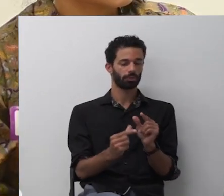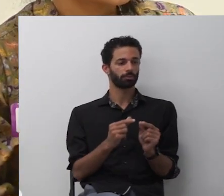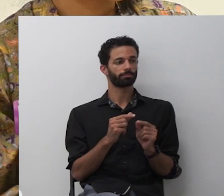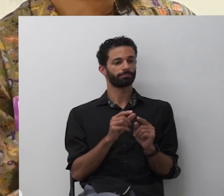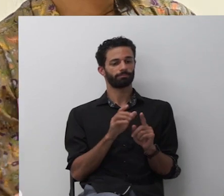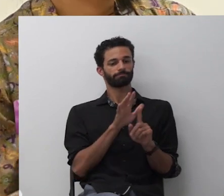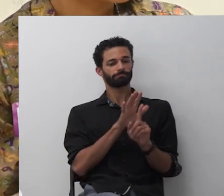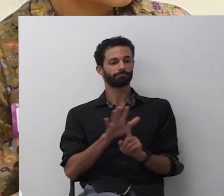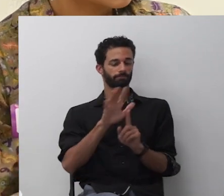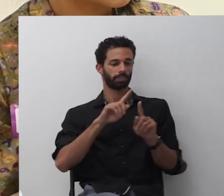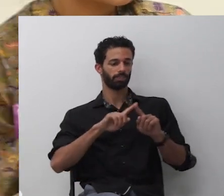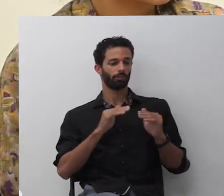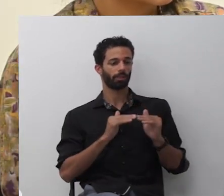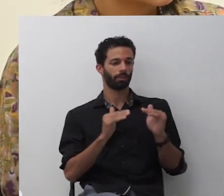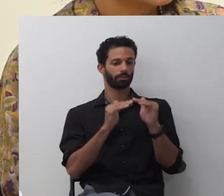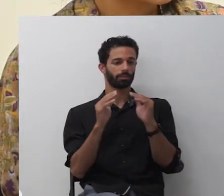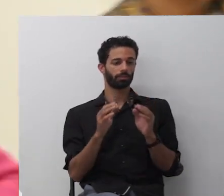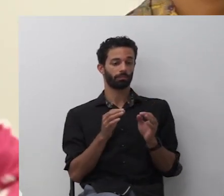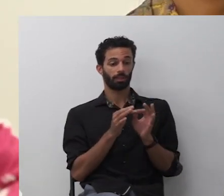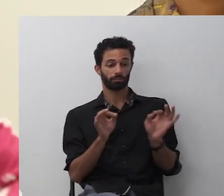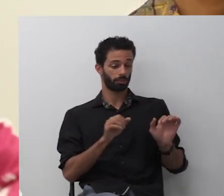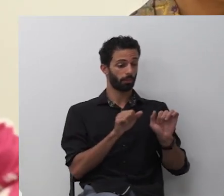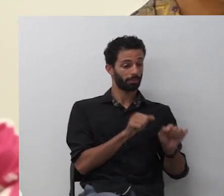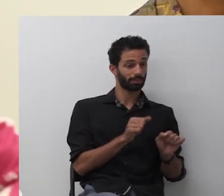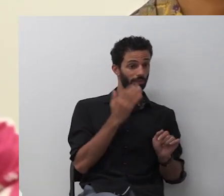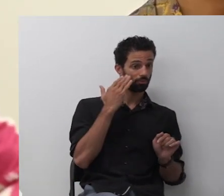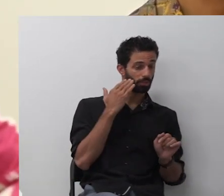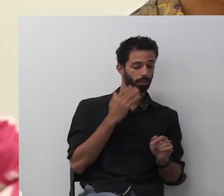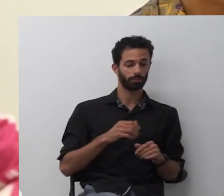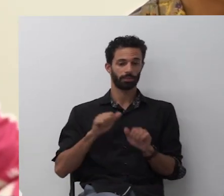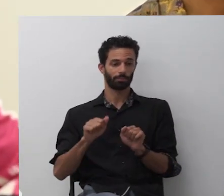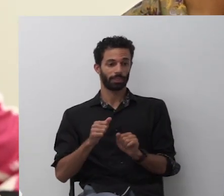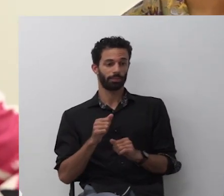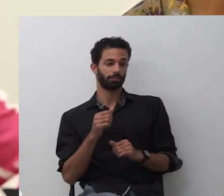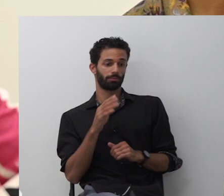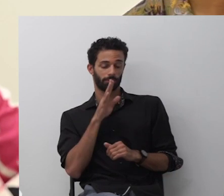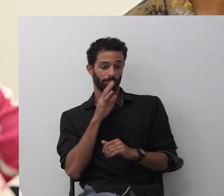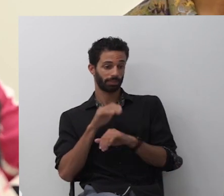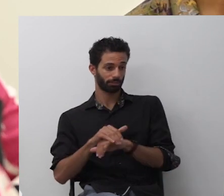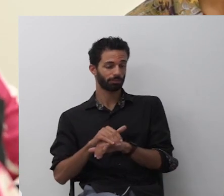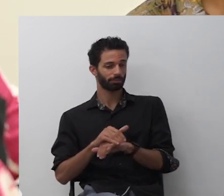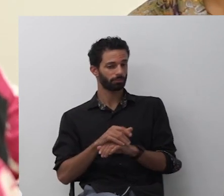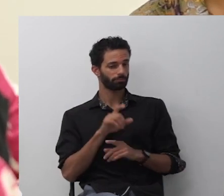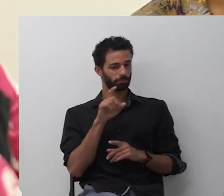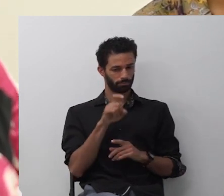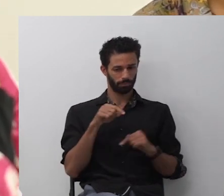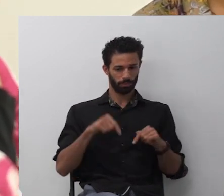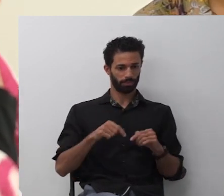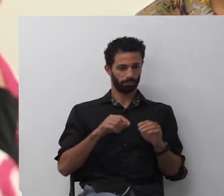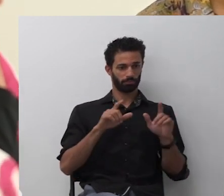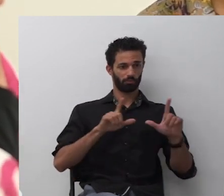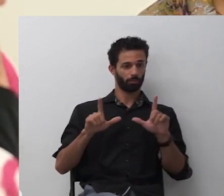varying sort of levels of language ability in both Korean and English. Has there been ways that this framework has